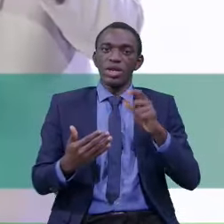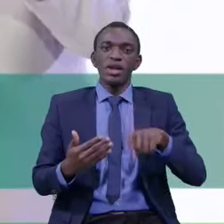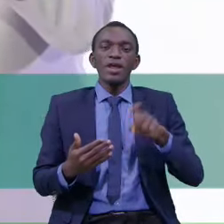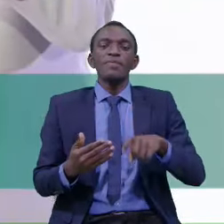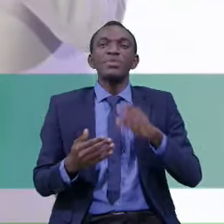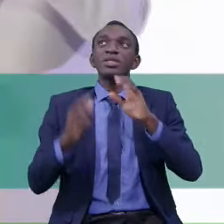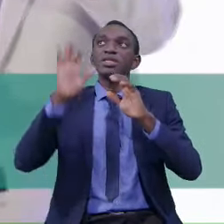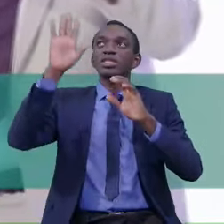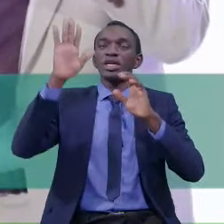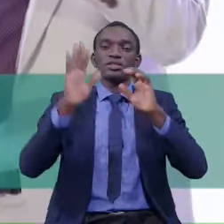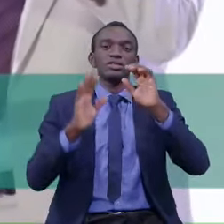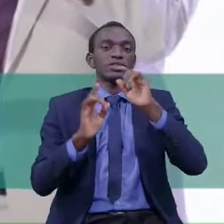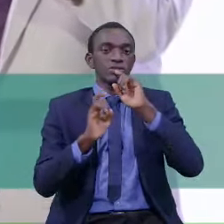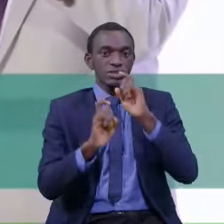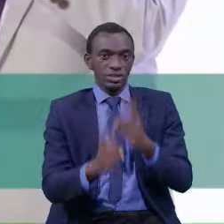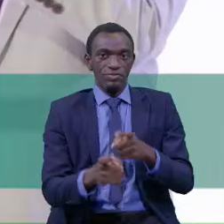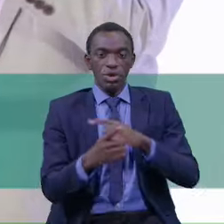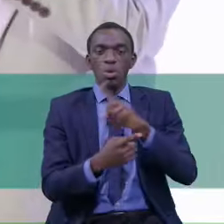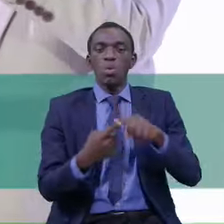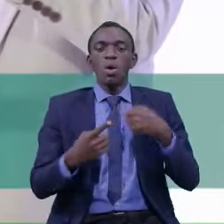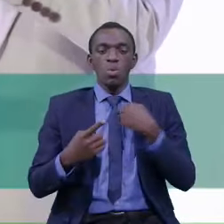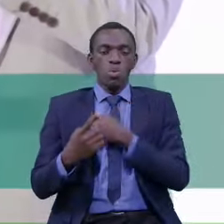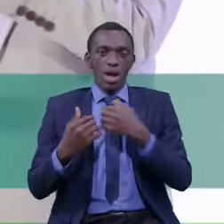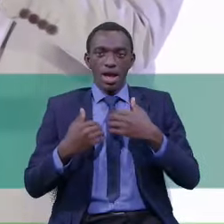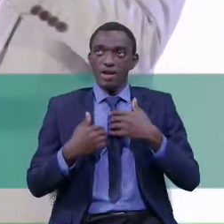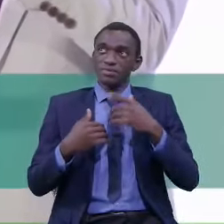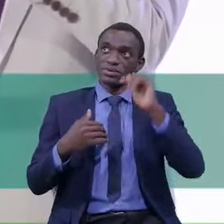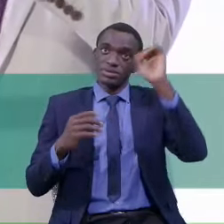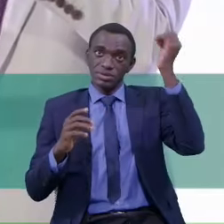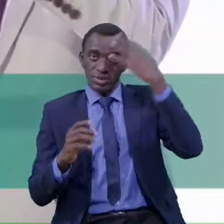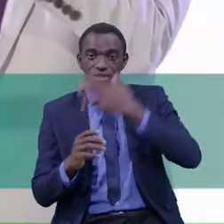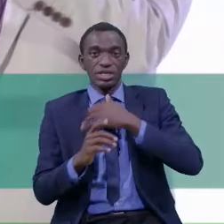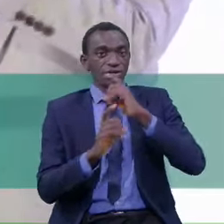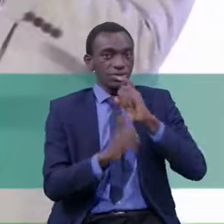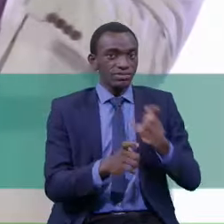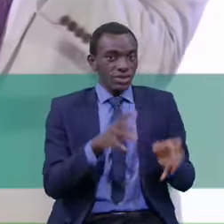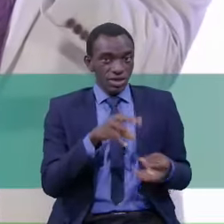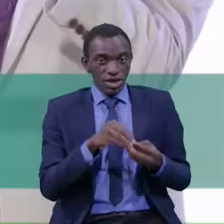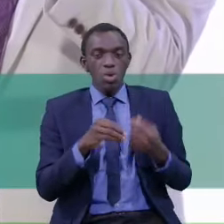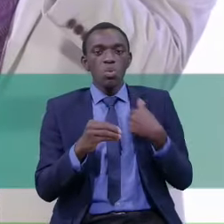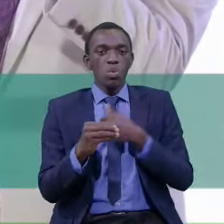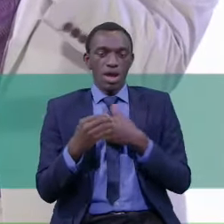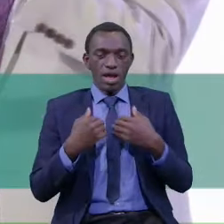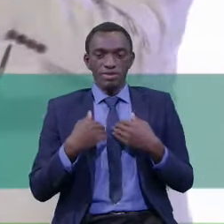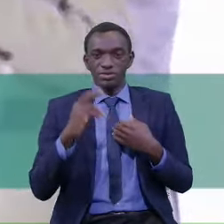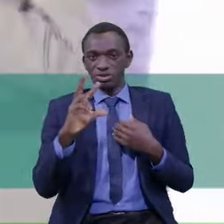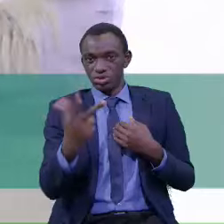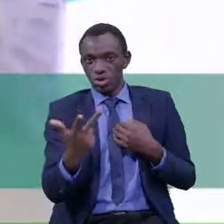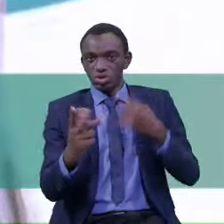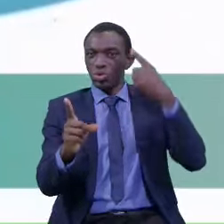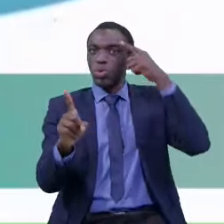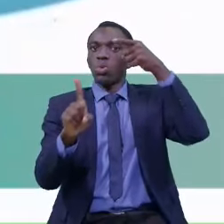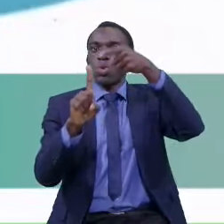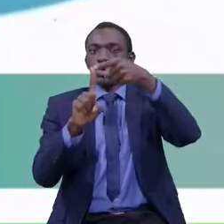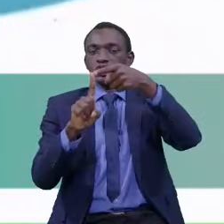grace and the gifts, we have goals. And the goal is where we're going, is what we're doing, is what